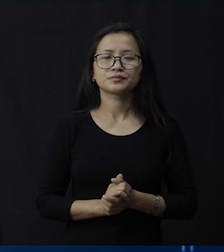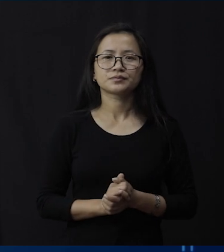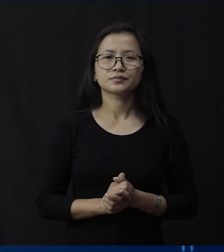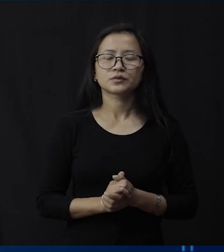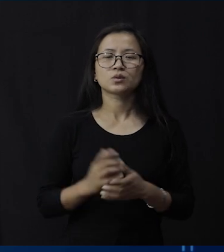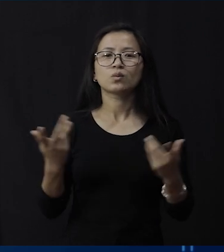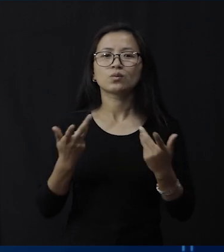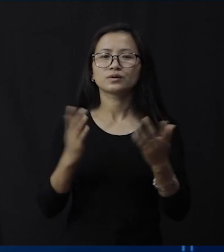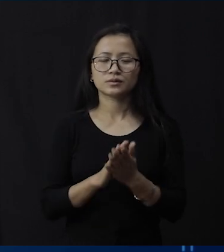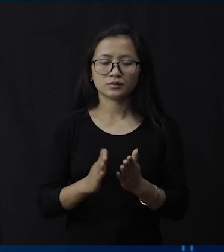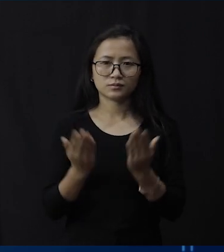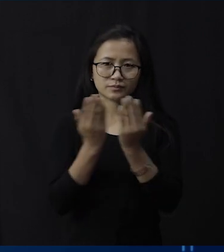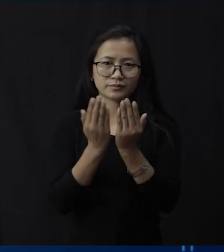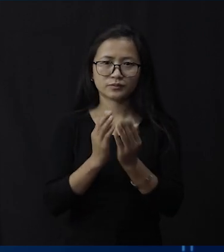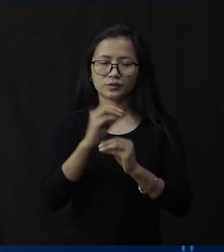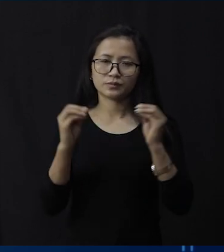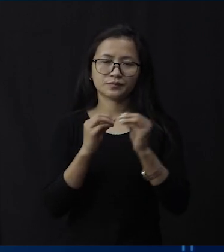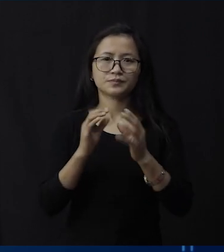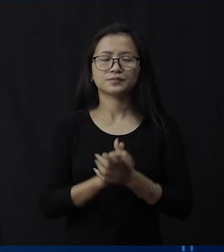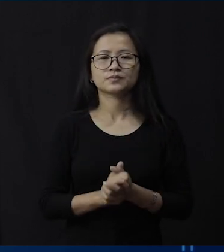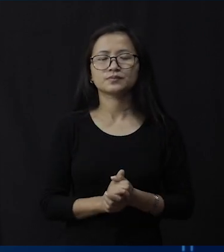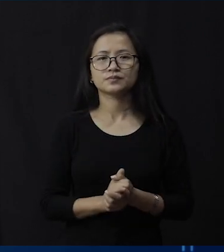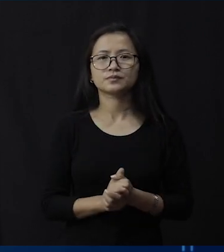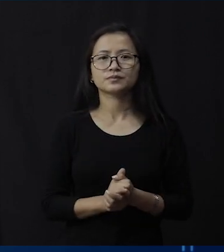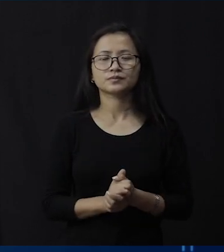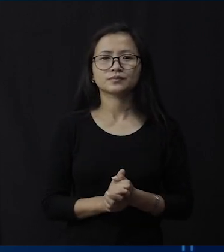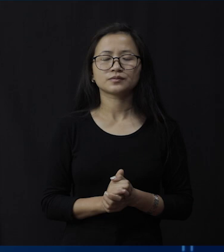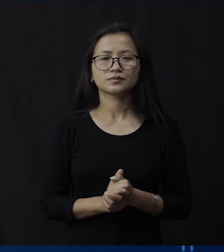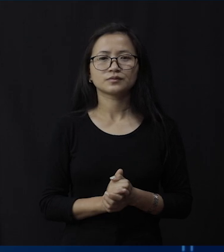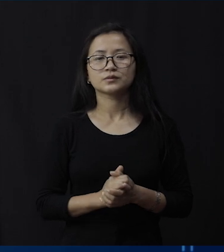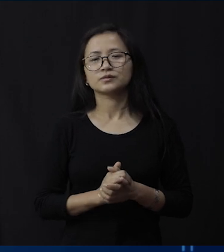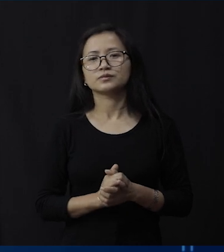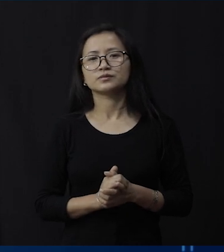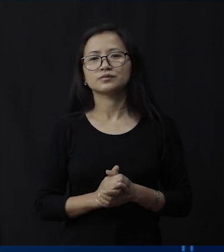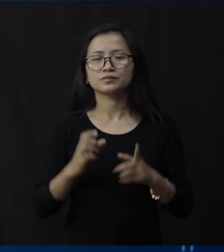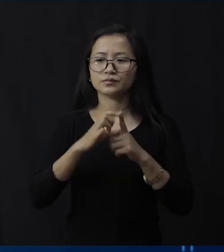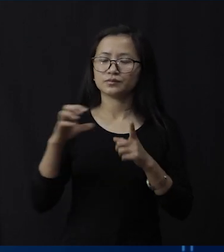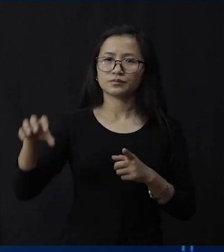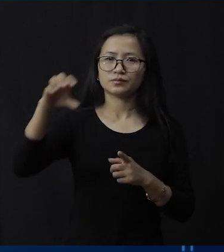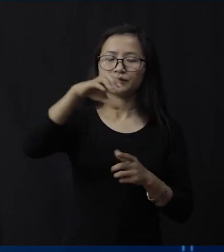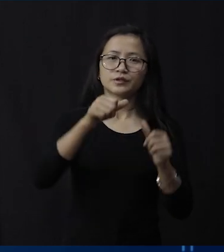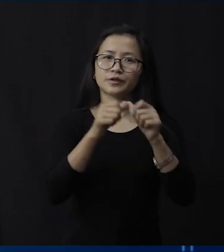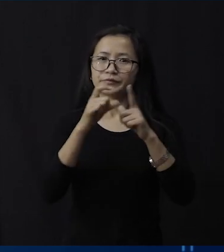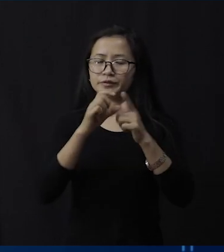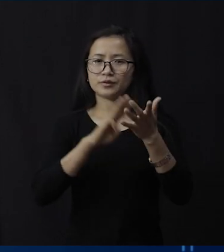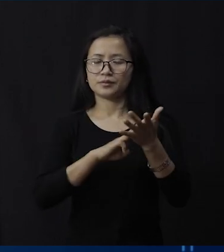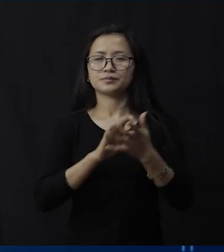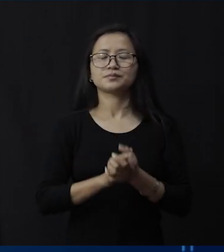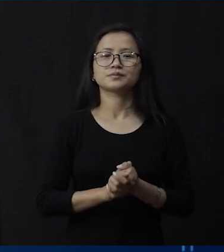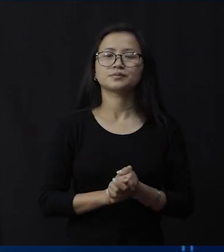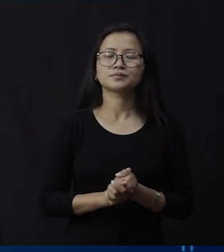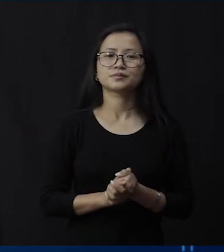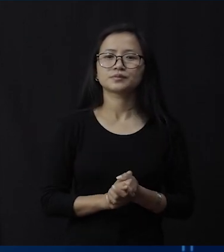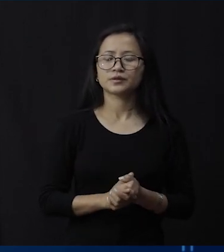start what this lesson is all about. All right, so this lesson is about a district administration. Okay,